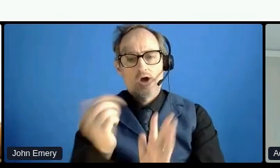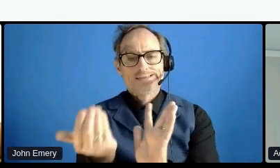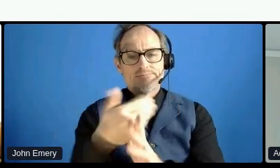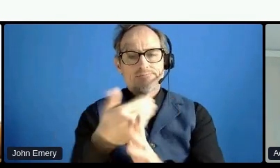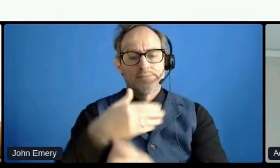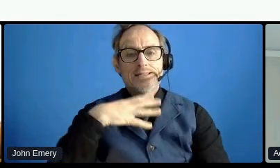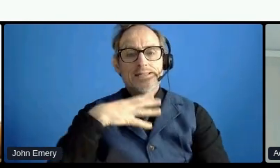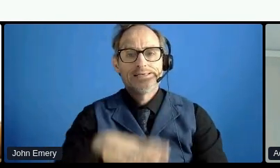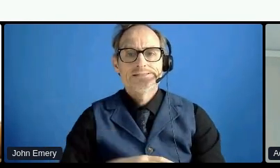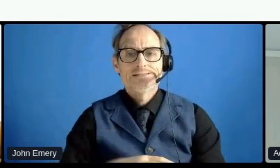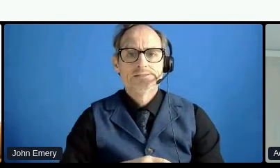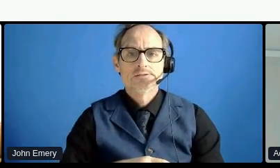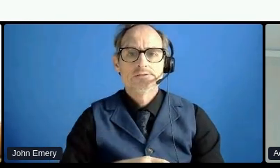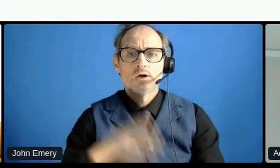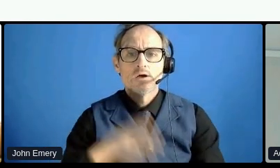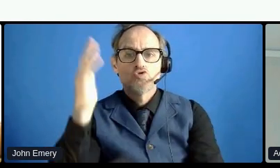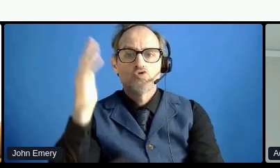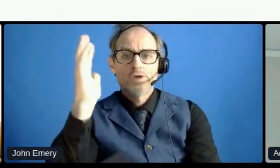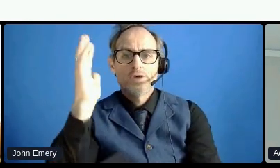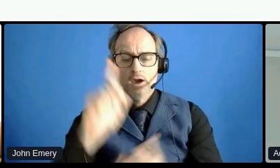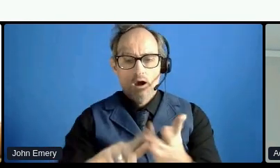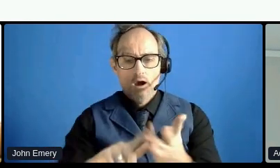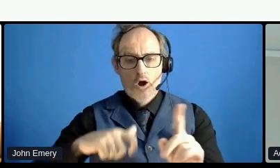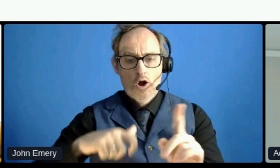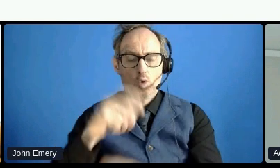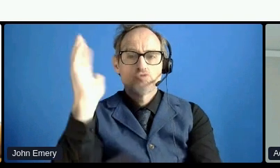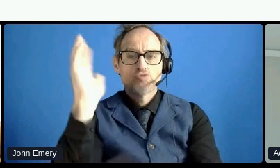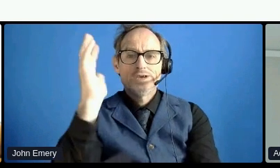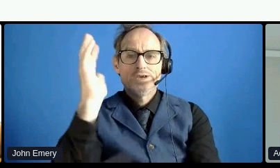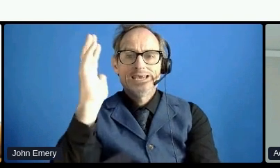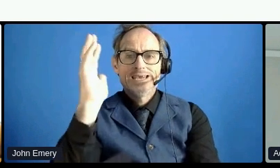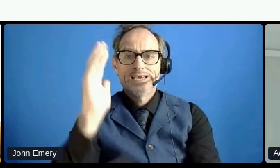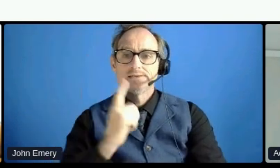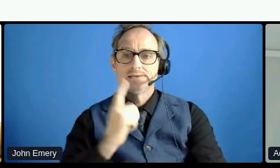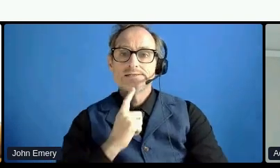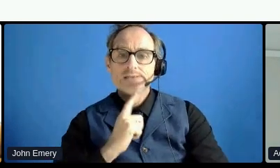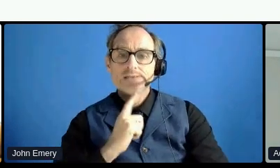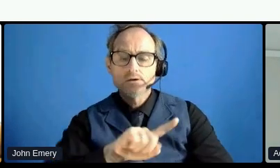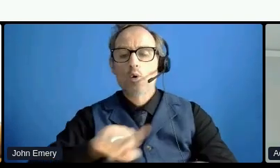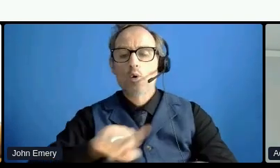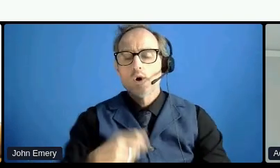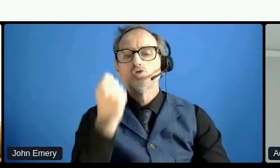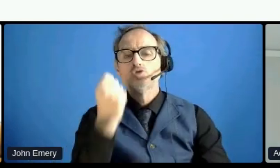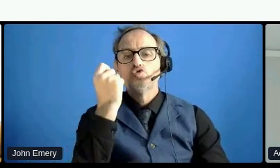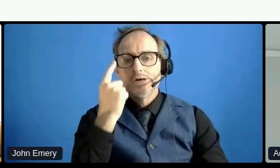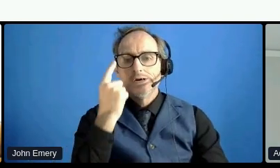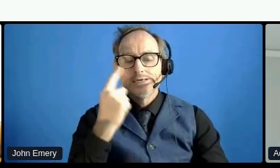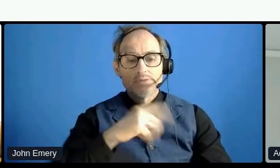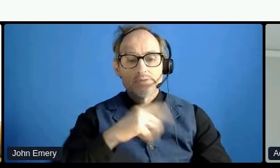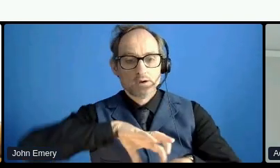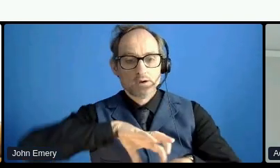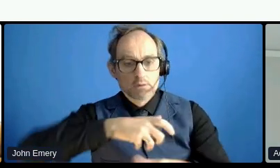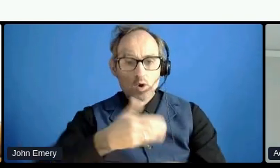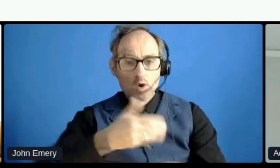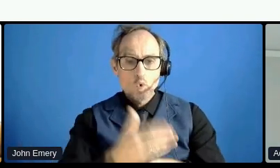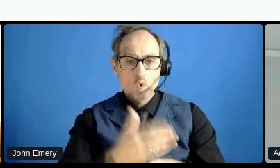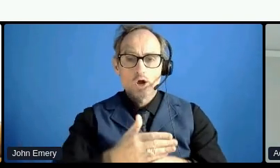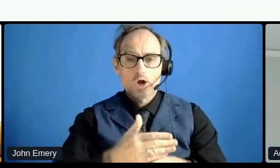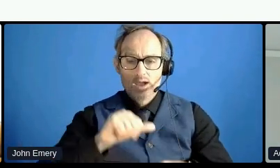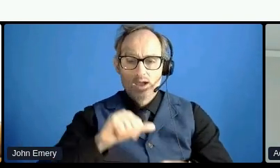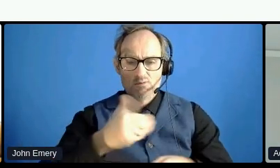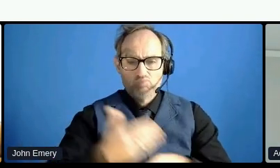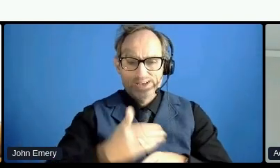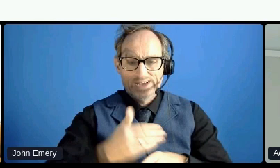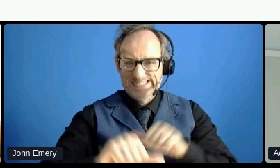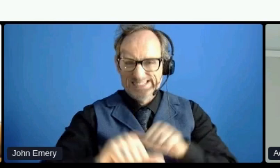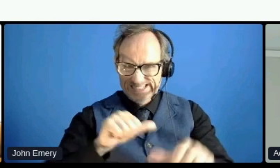Then at oak tree stage, there's a realization that making adjustments to working practices and providing choice for customers benefits